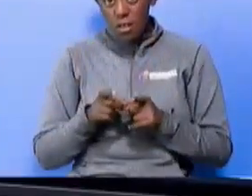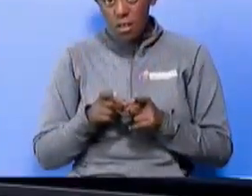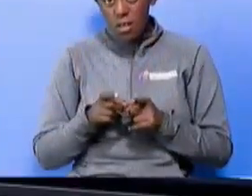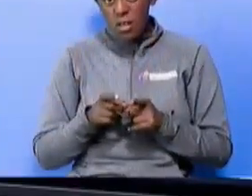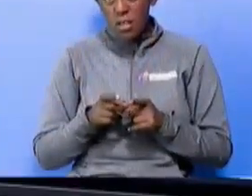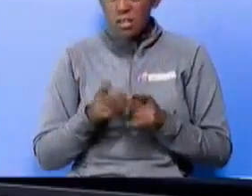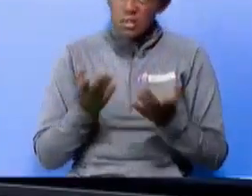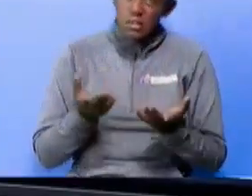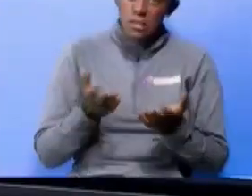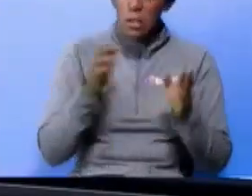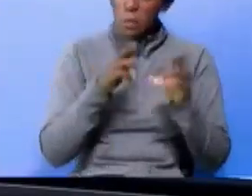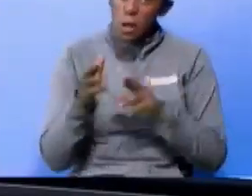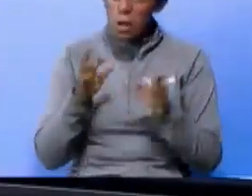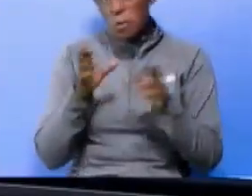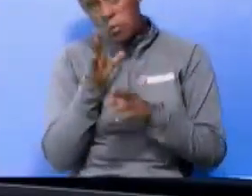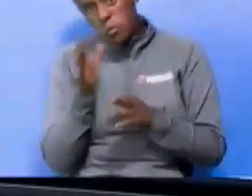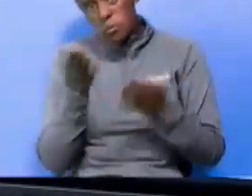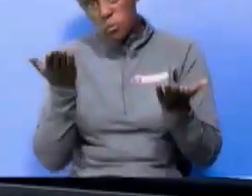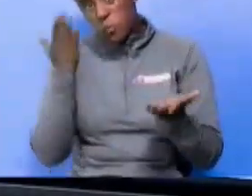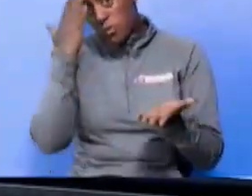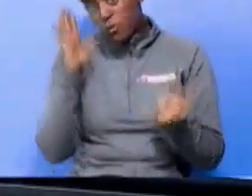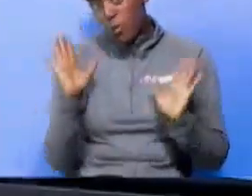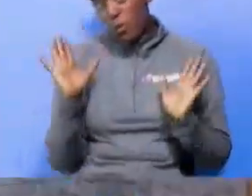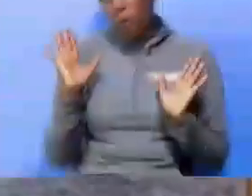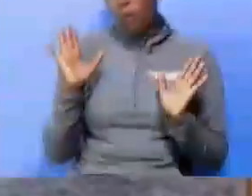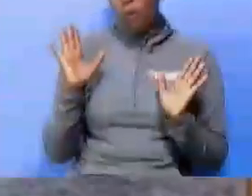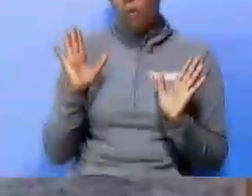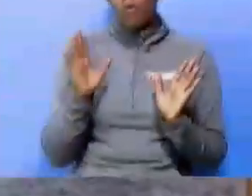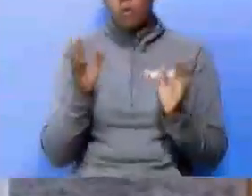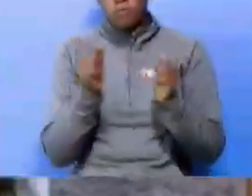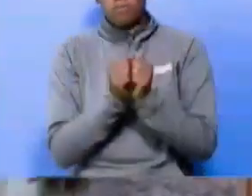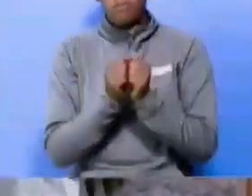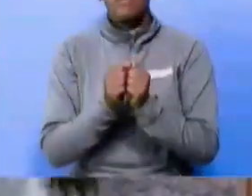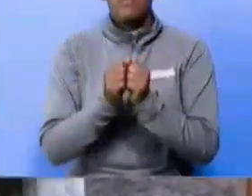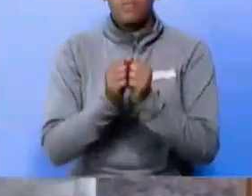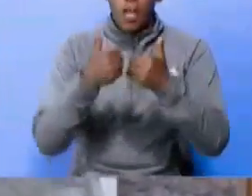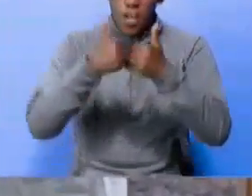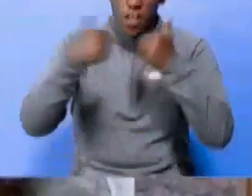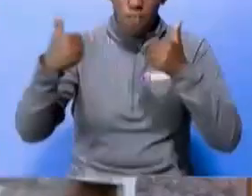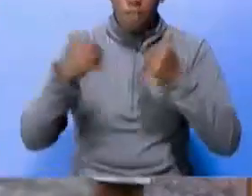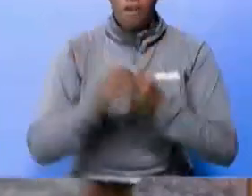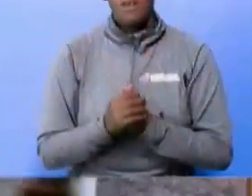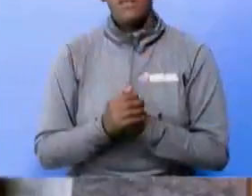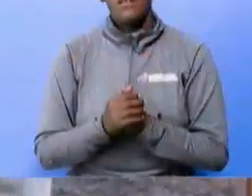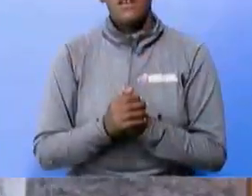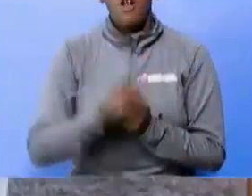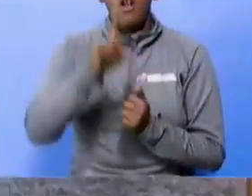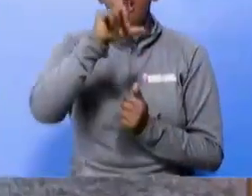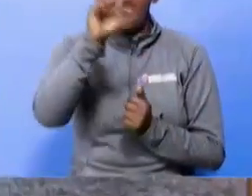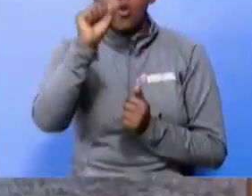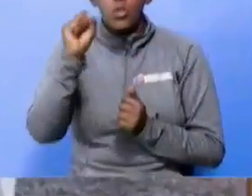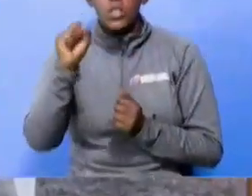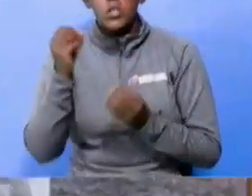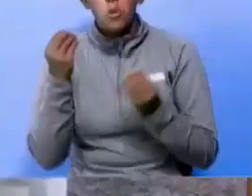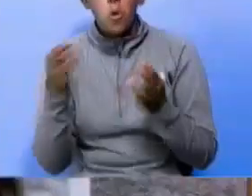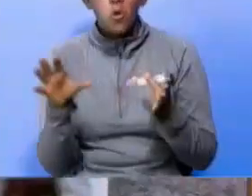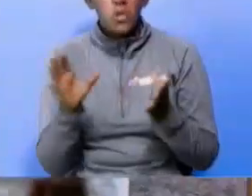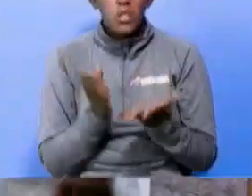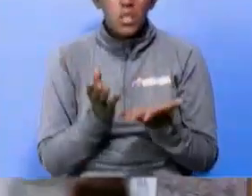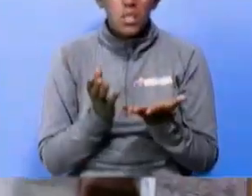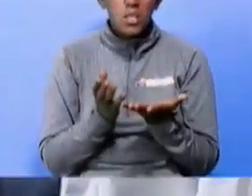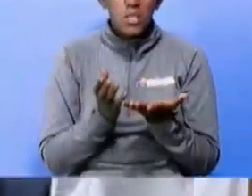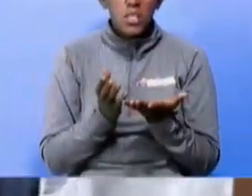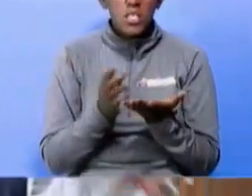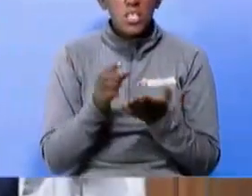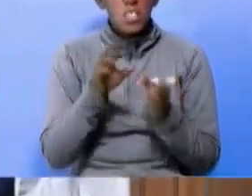they are regular or irregular. We don't know. Let's go and identify them. Loss. Does it belong